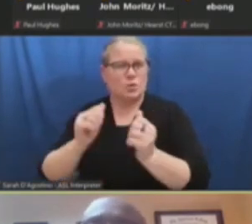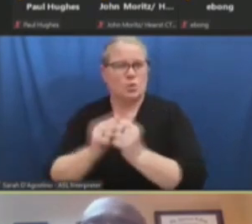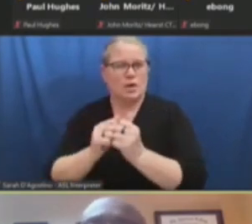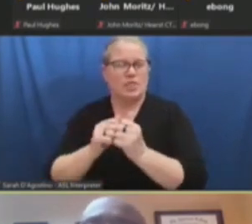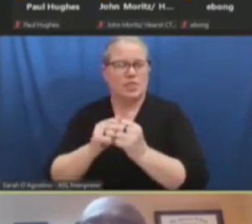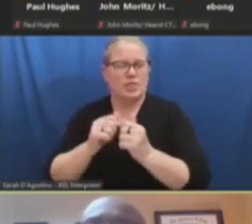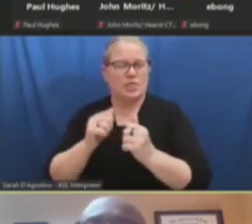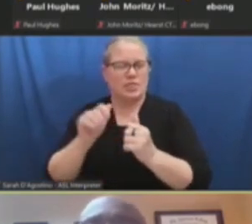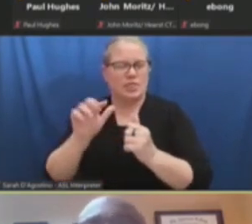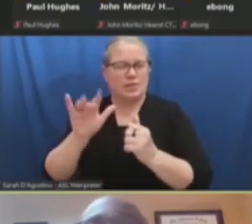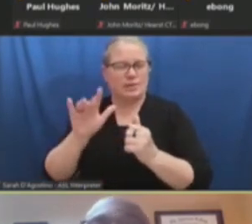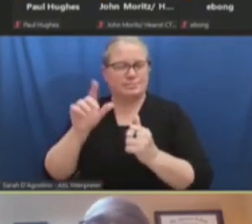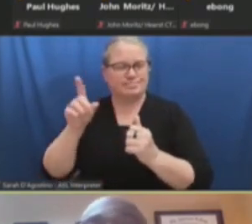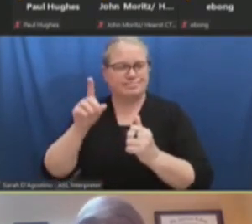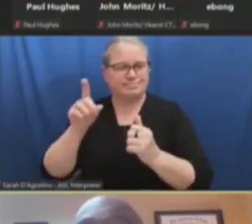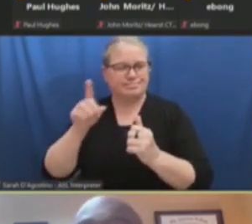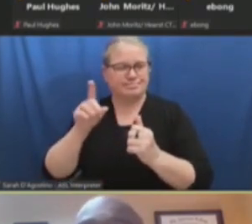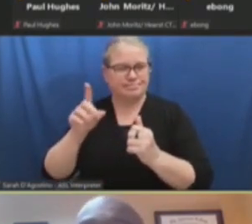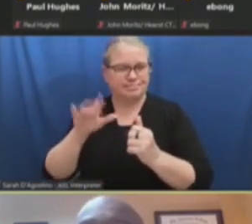the